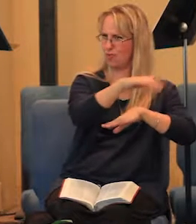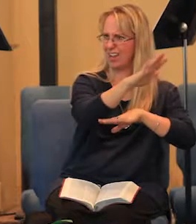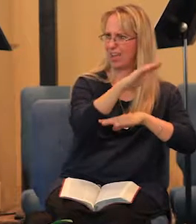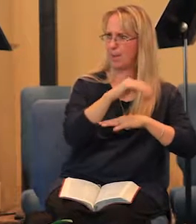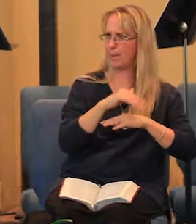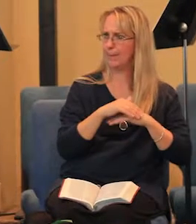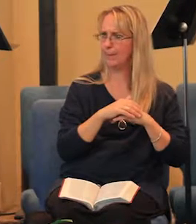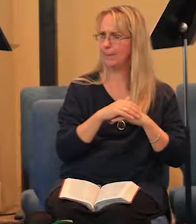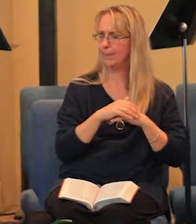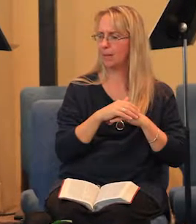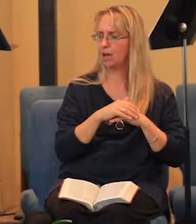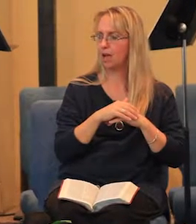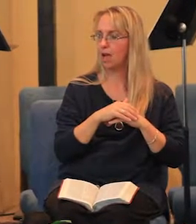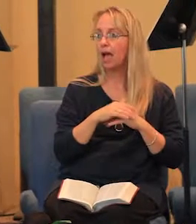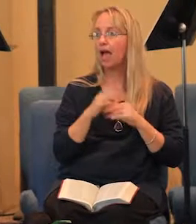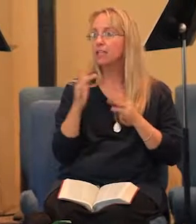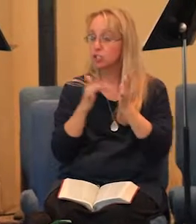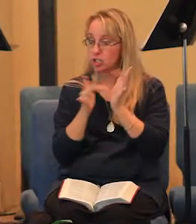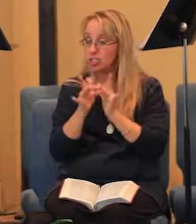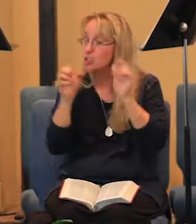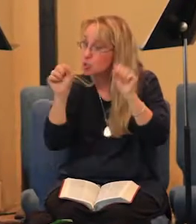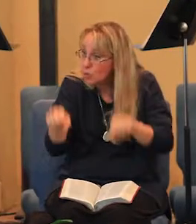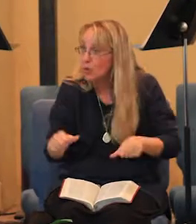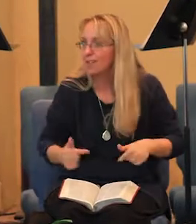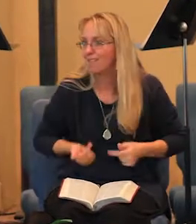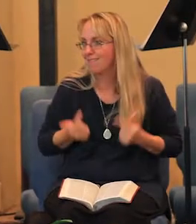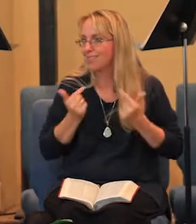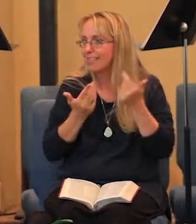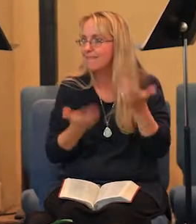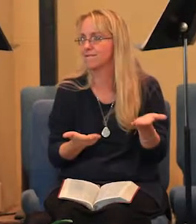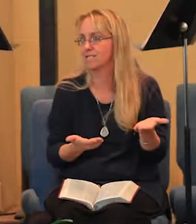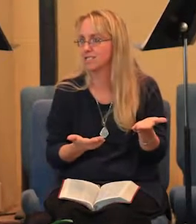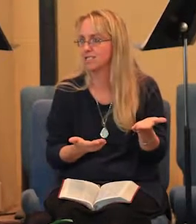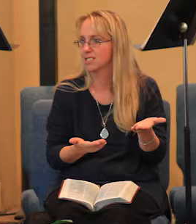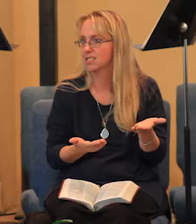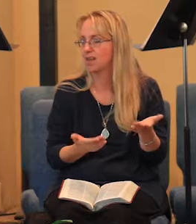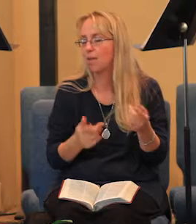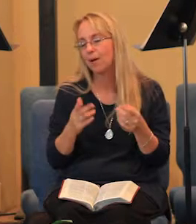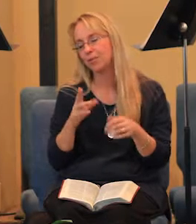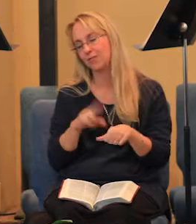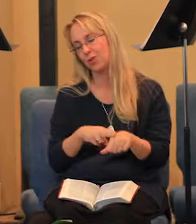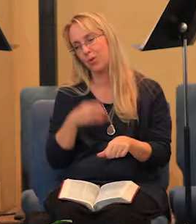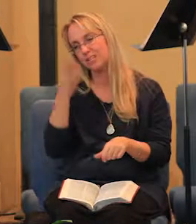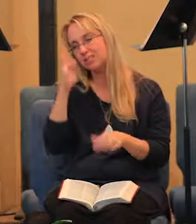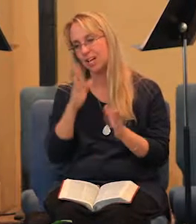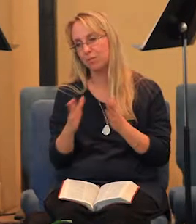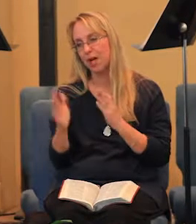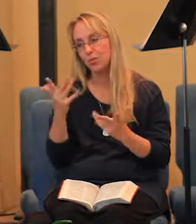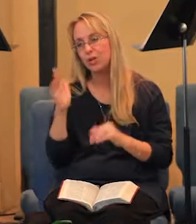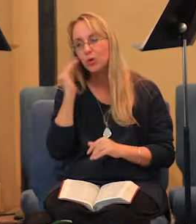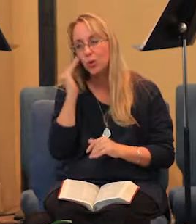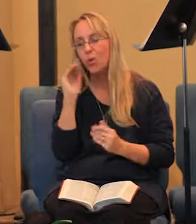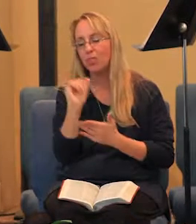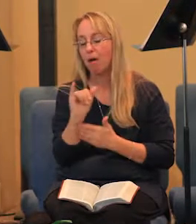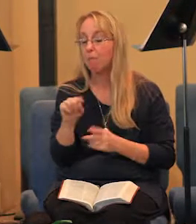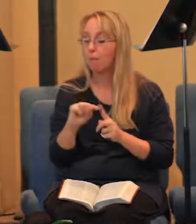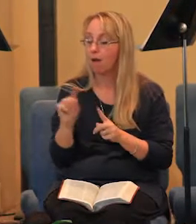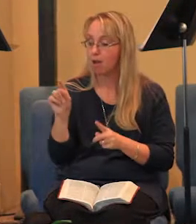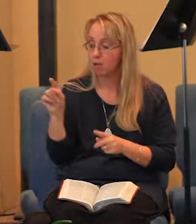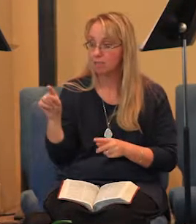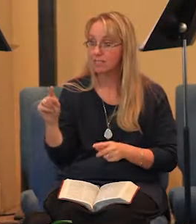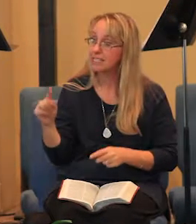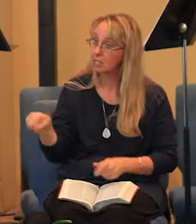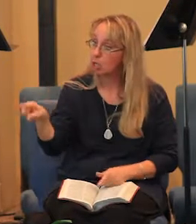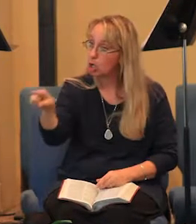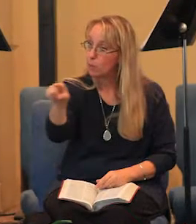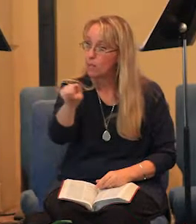governor, and Jesus could have lived. Of course, it's God's plan. We know that. But you, brethren,